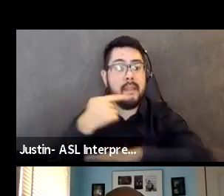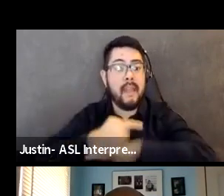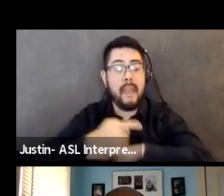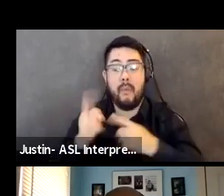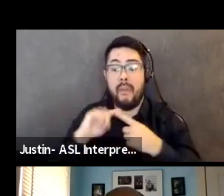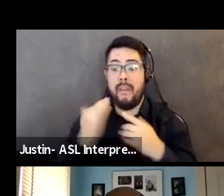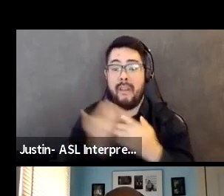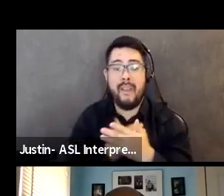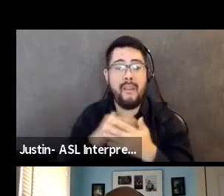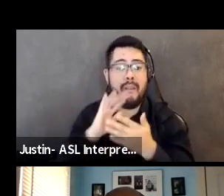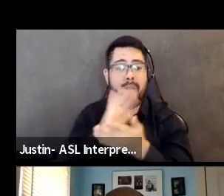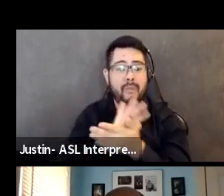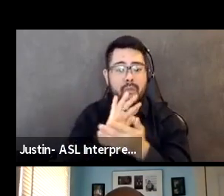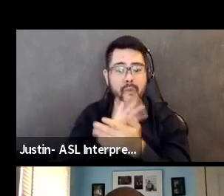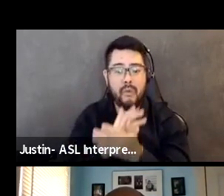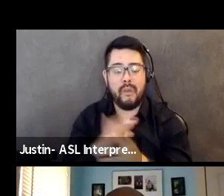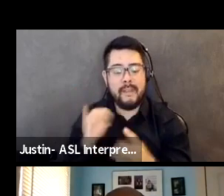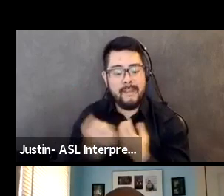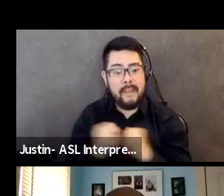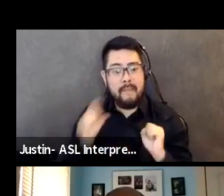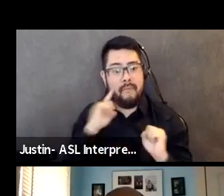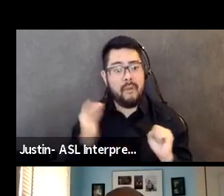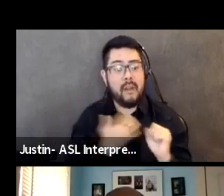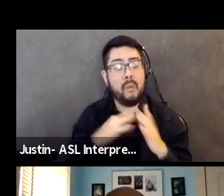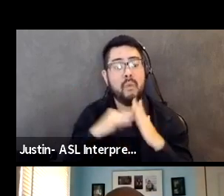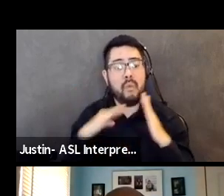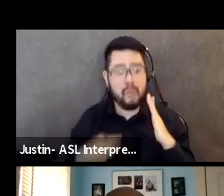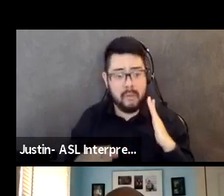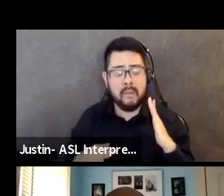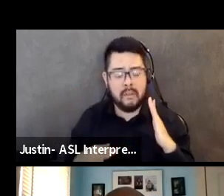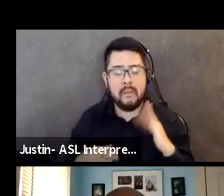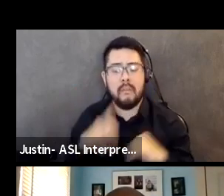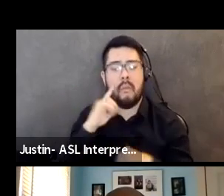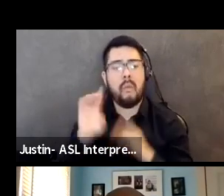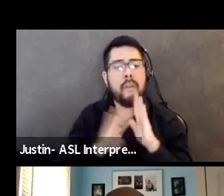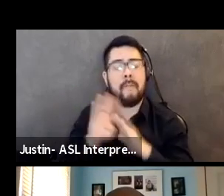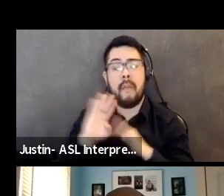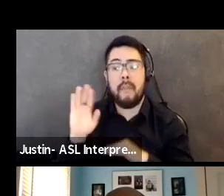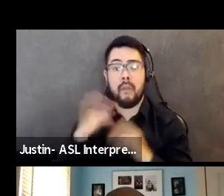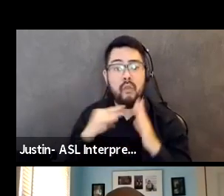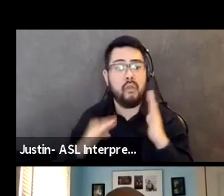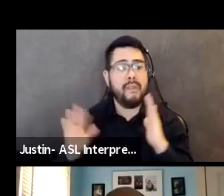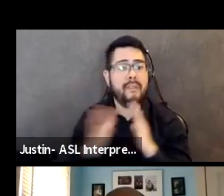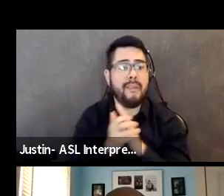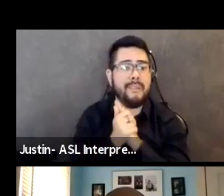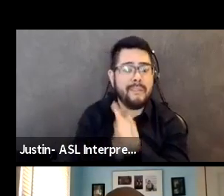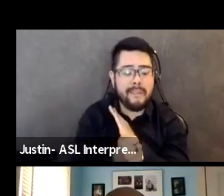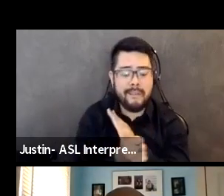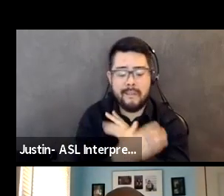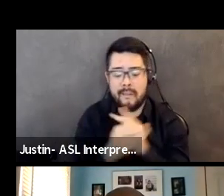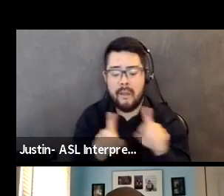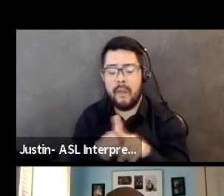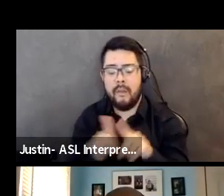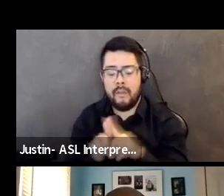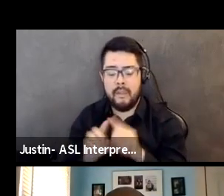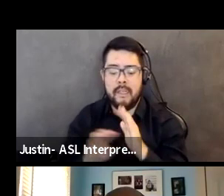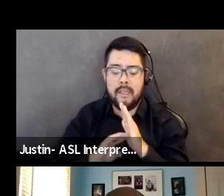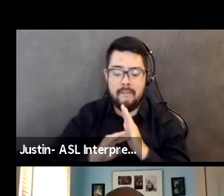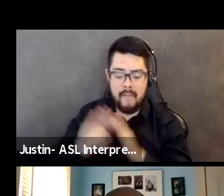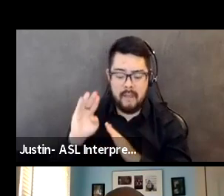schools are sanctuaries for our students to develop their skills and to develop into